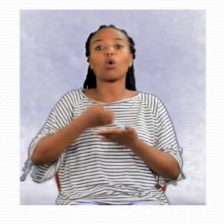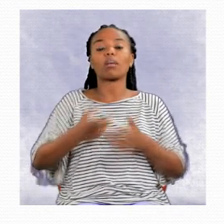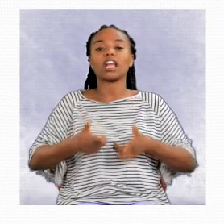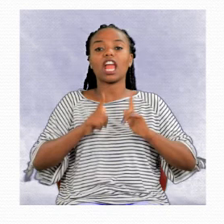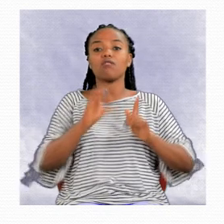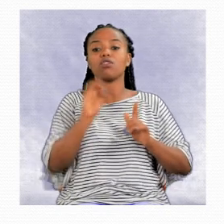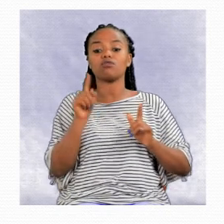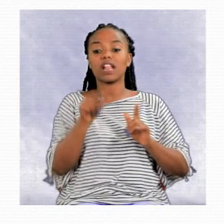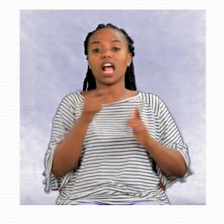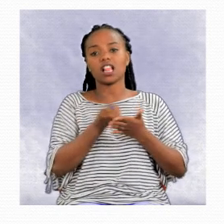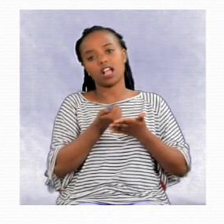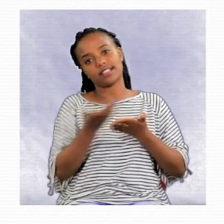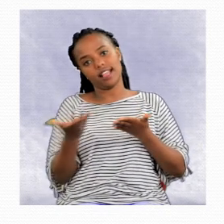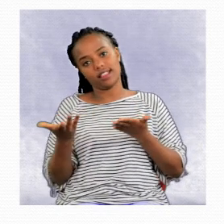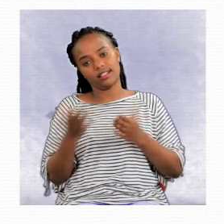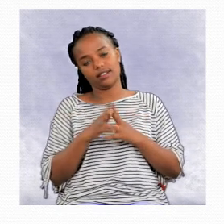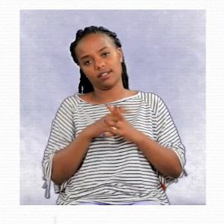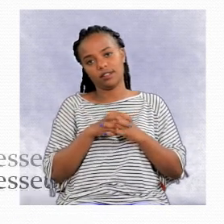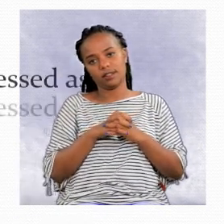asset.